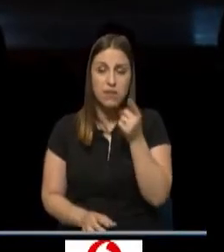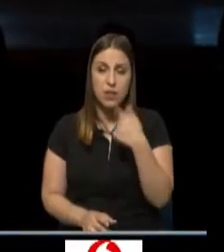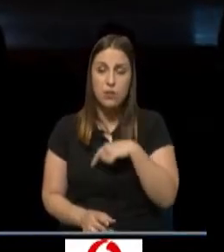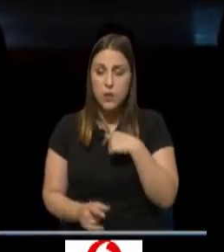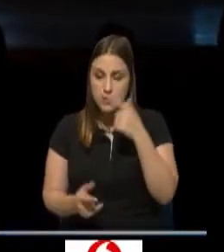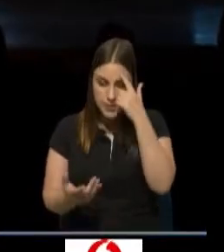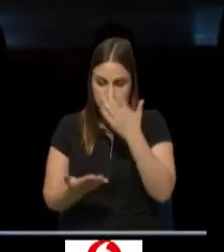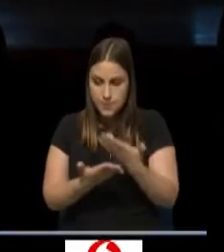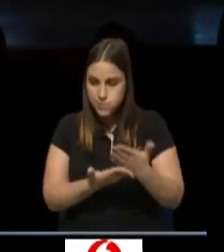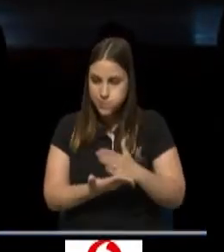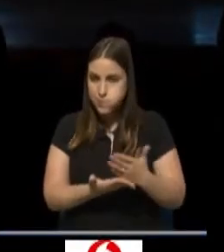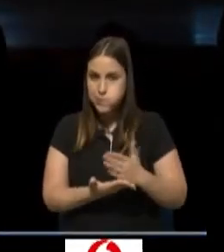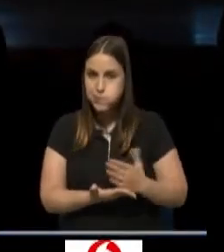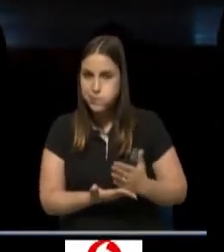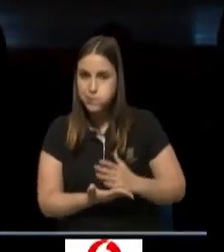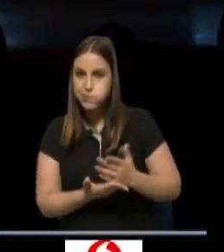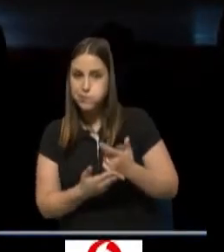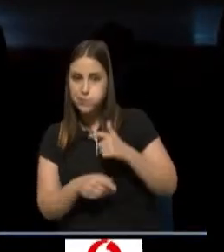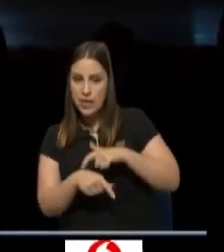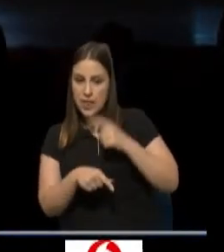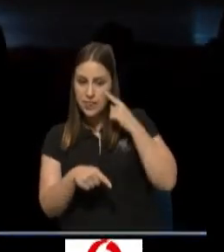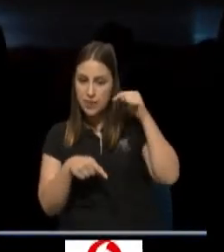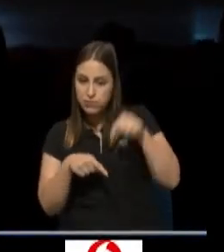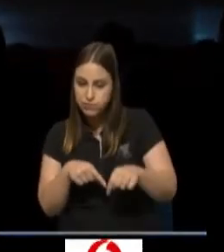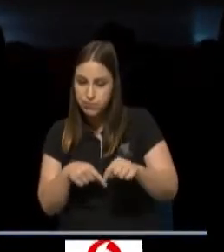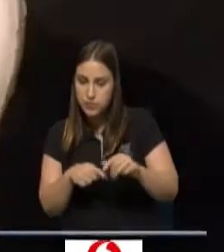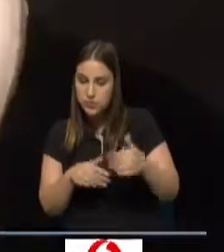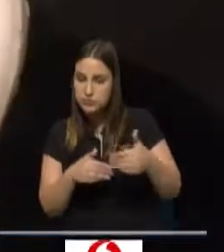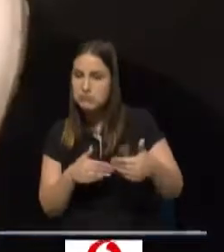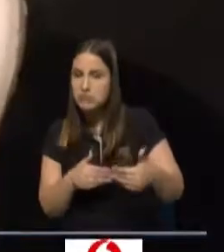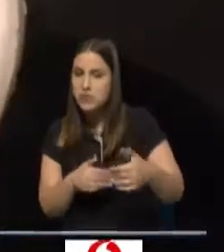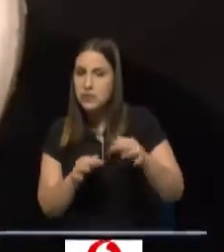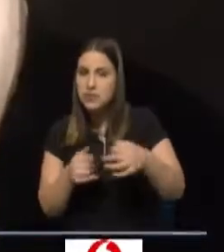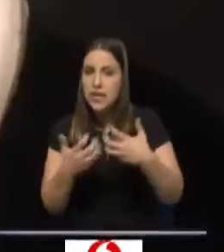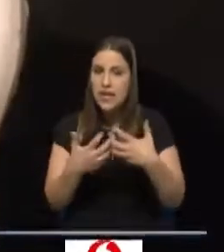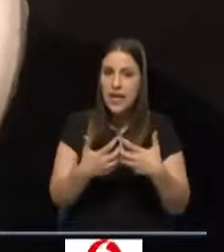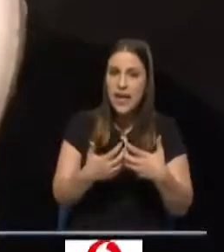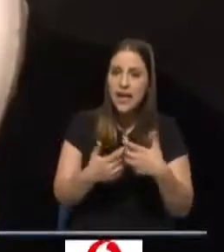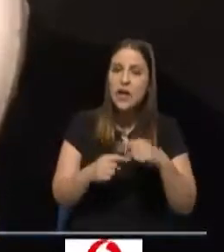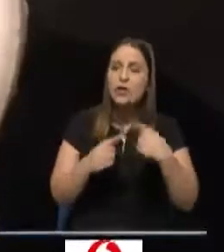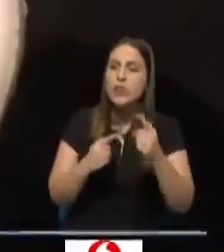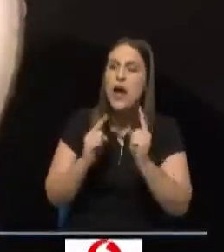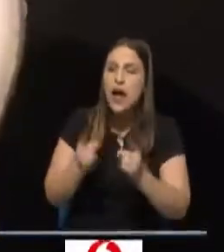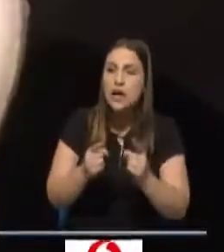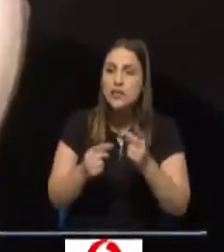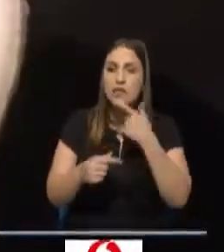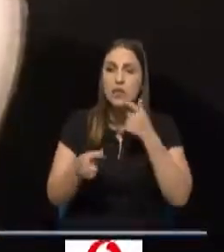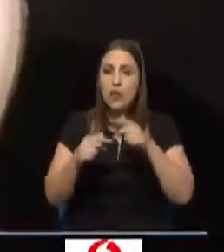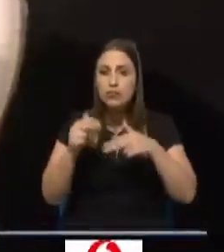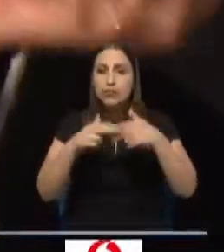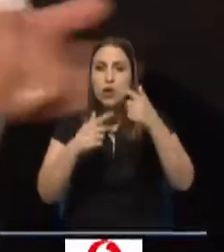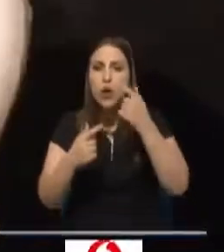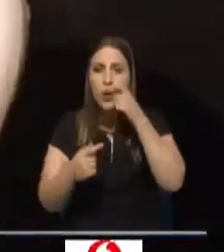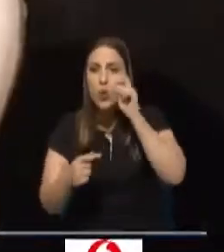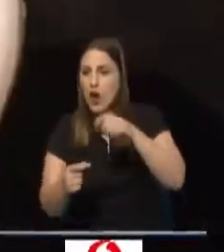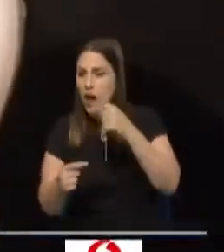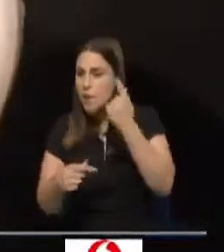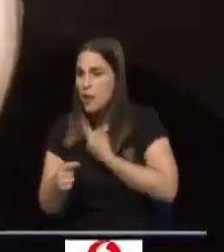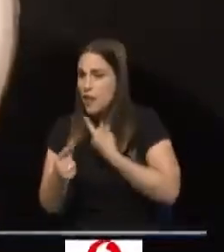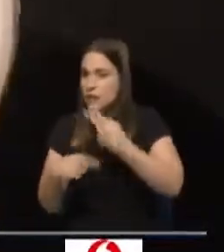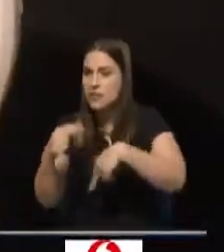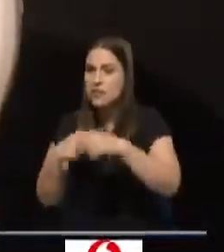1993. Yes, but that was then, this is now, and the levels of uncertainty are increasing. We don't know when the war is going to end